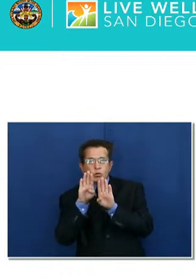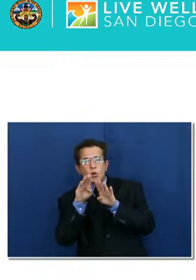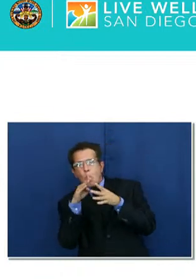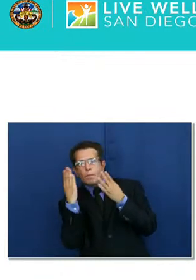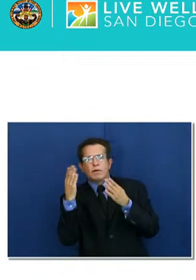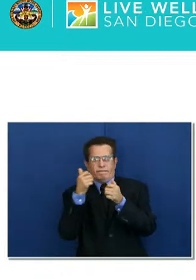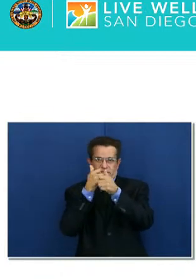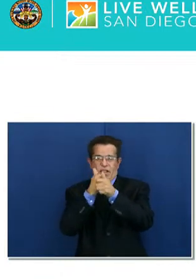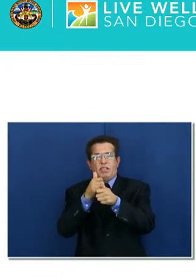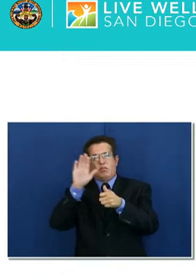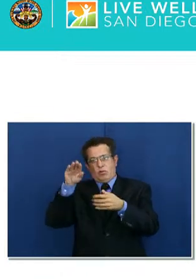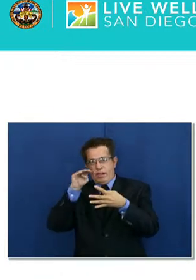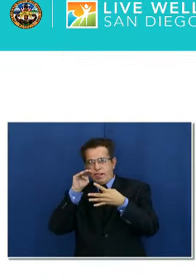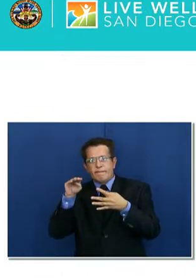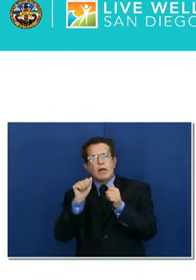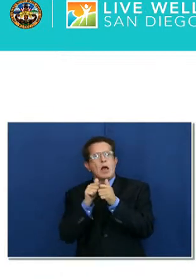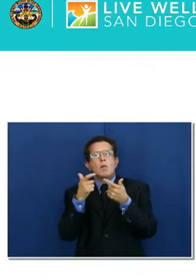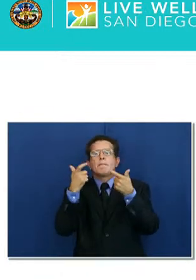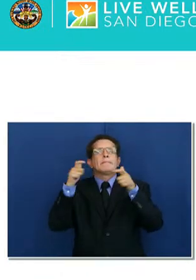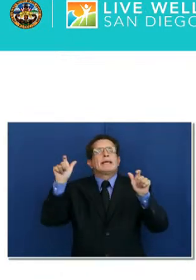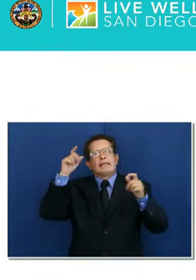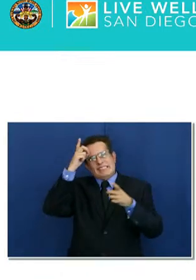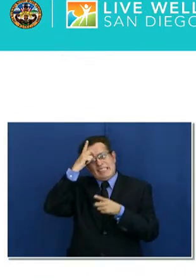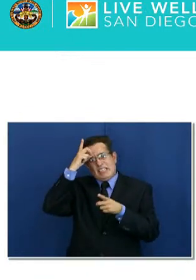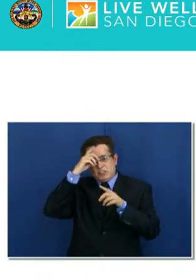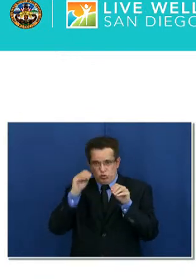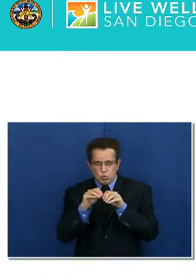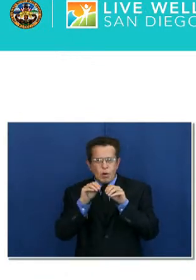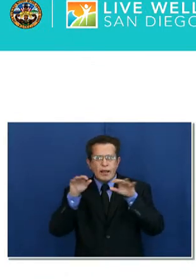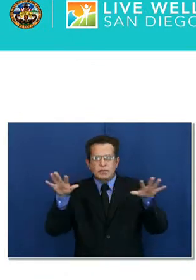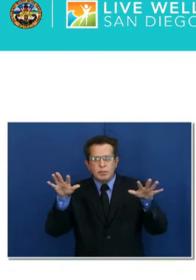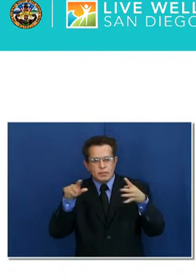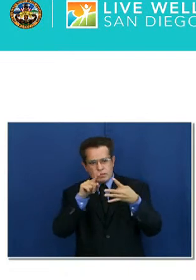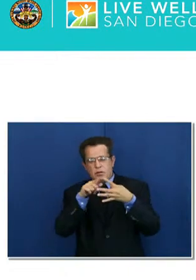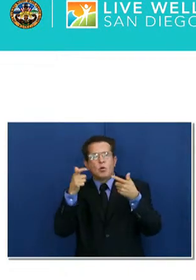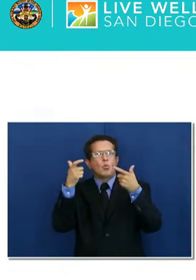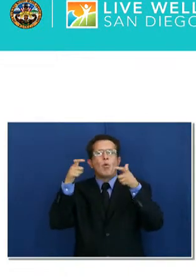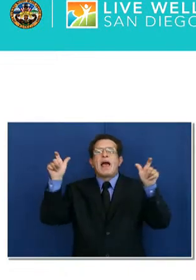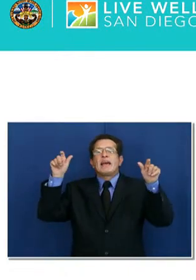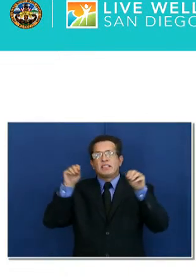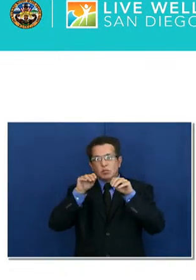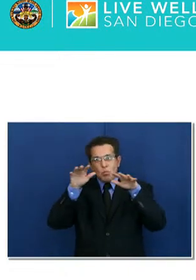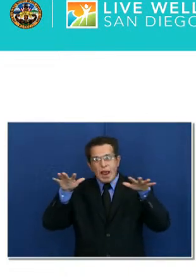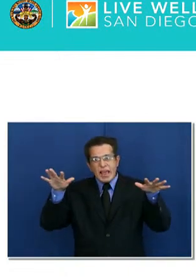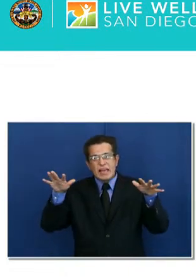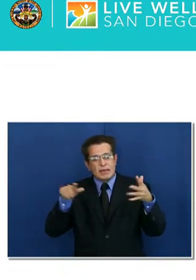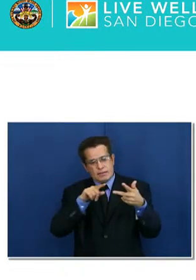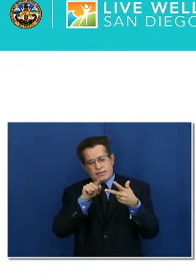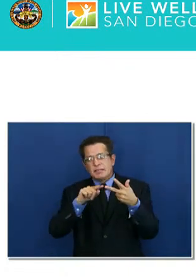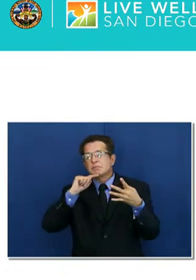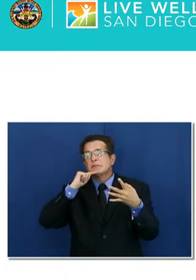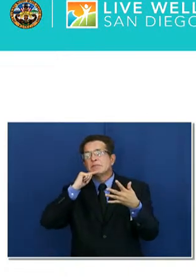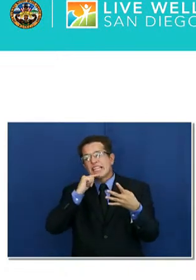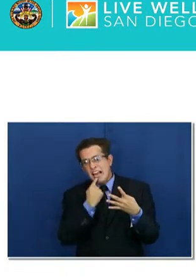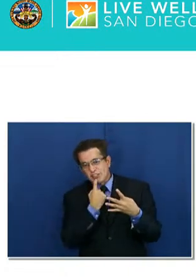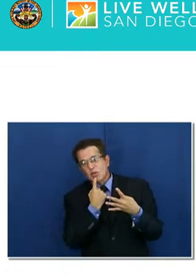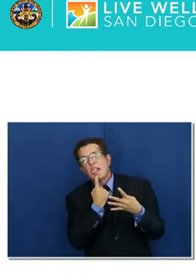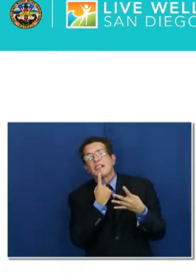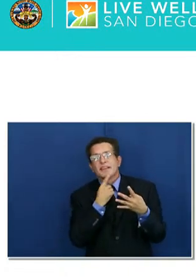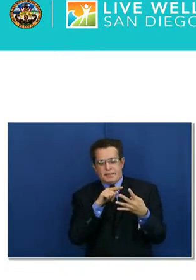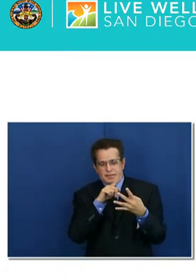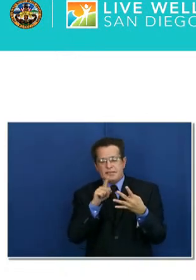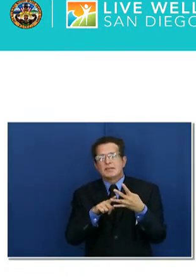system is based on the levels of disease transmission, going from widespread, substantial, moderate,